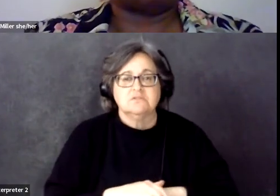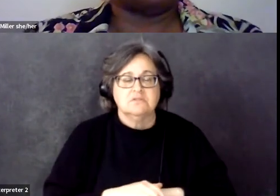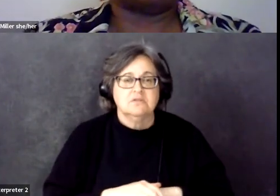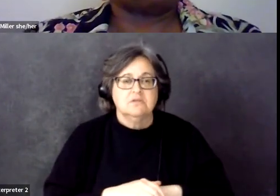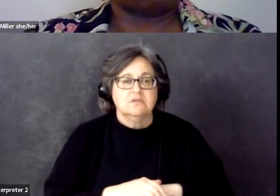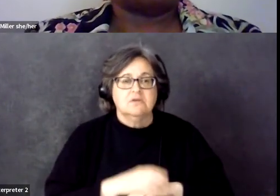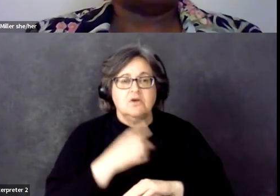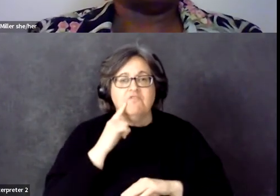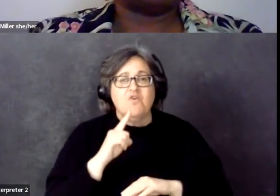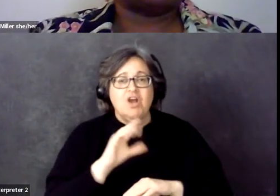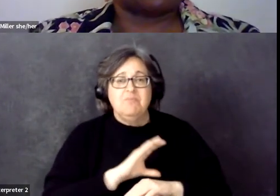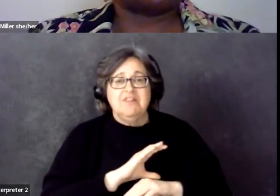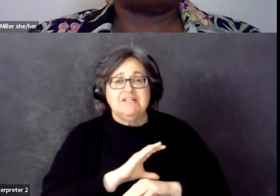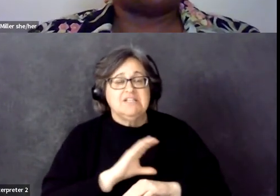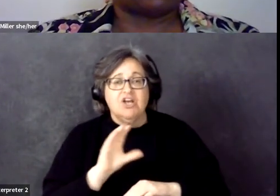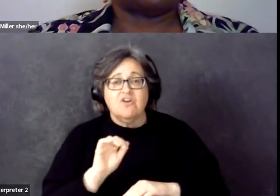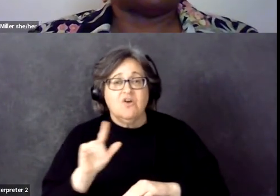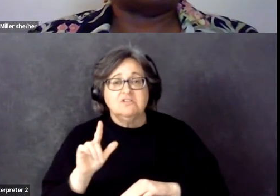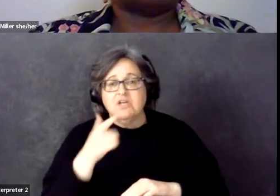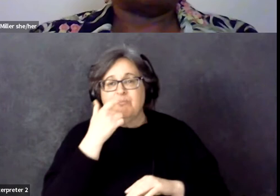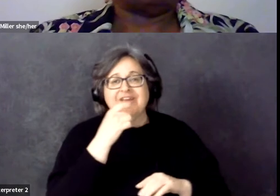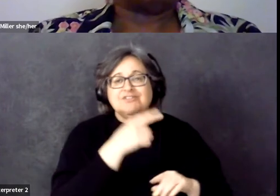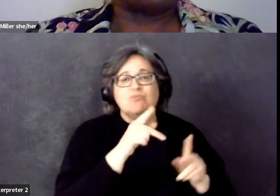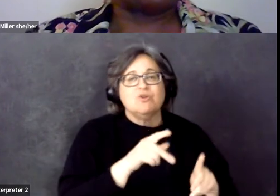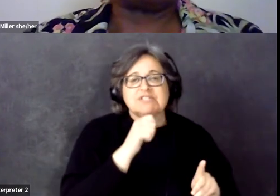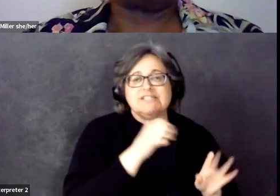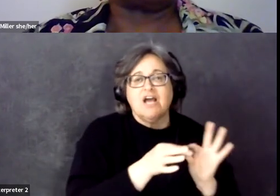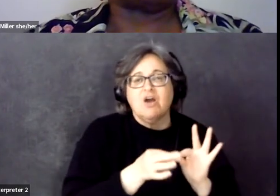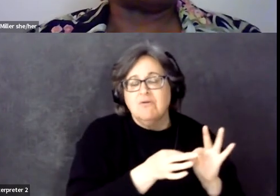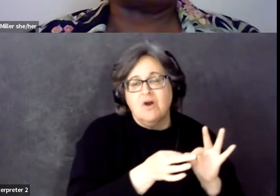a police call is noncompliance.